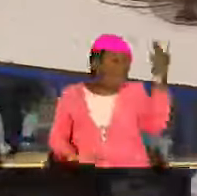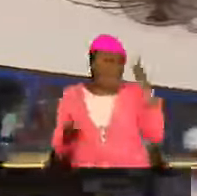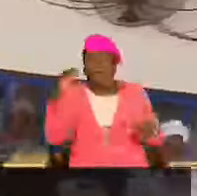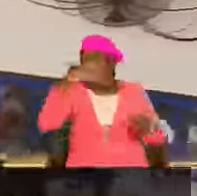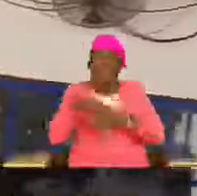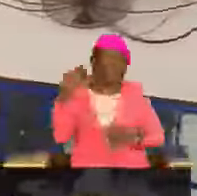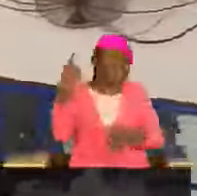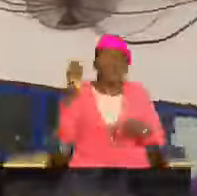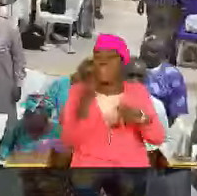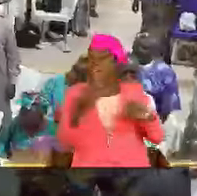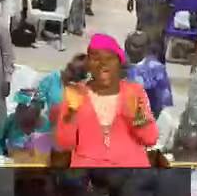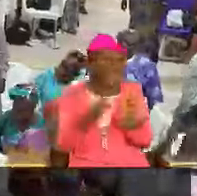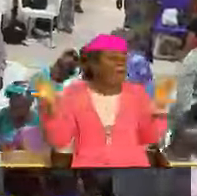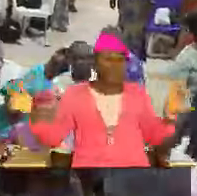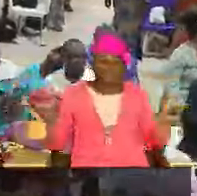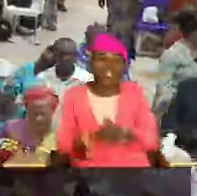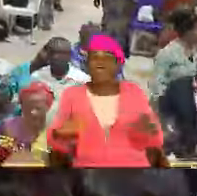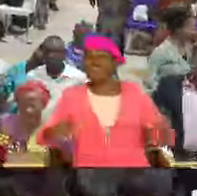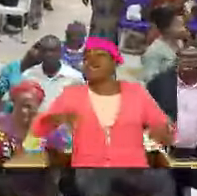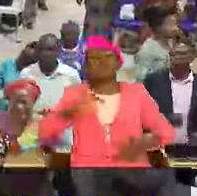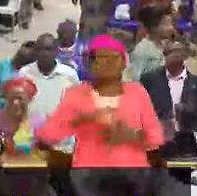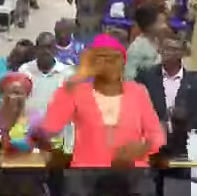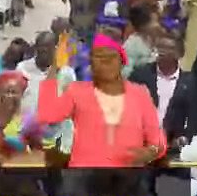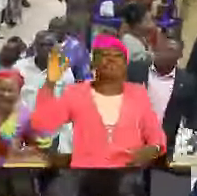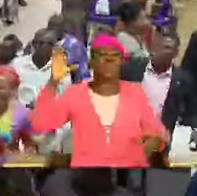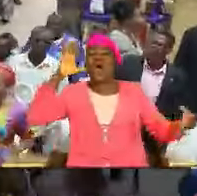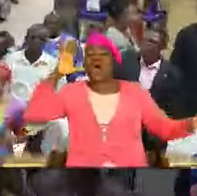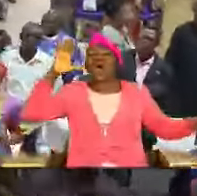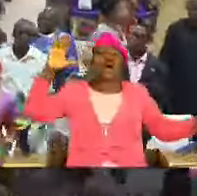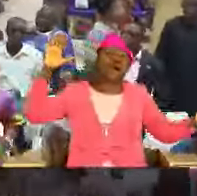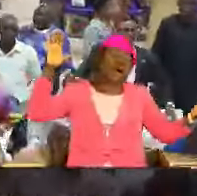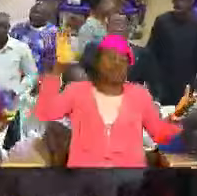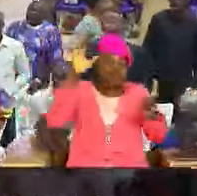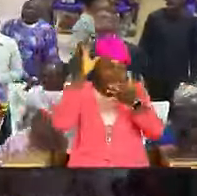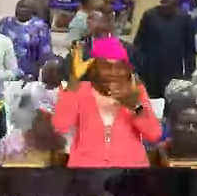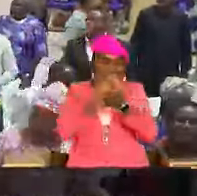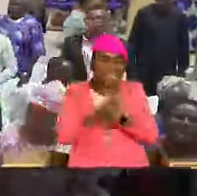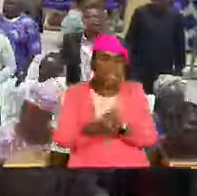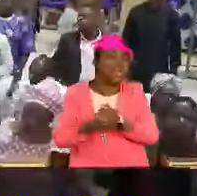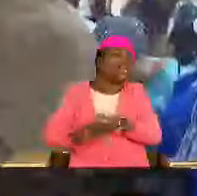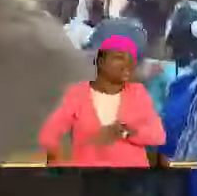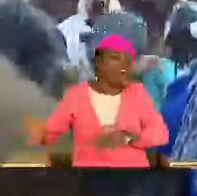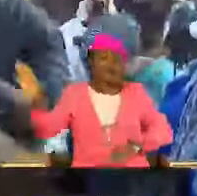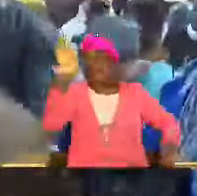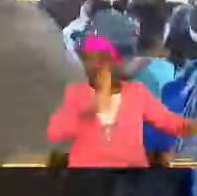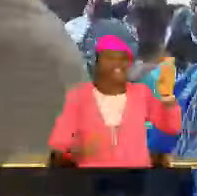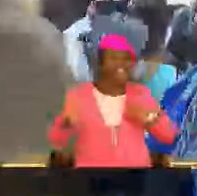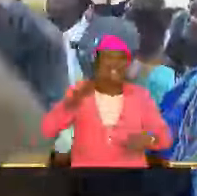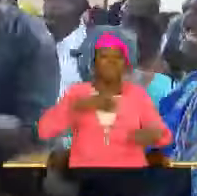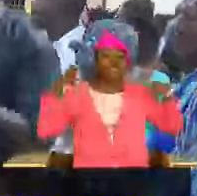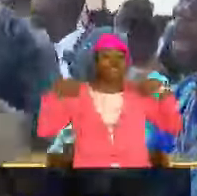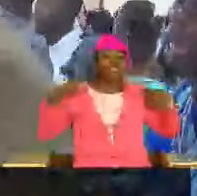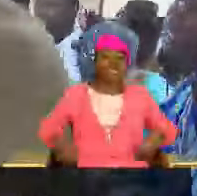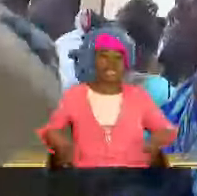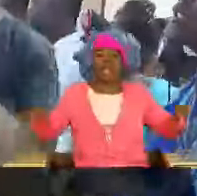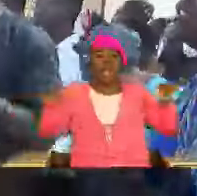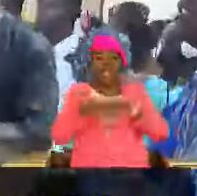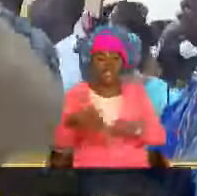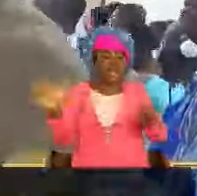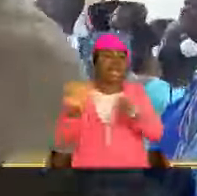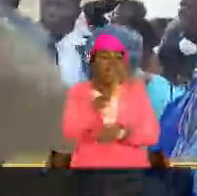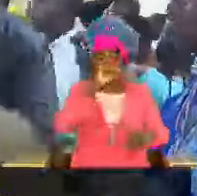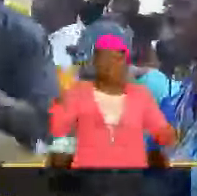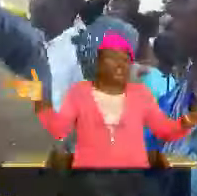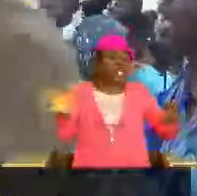of Jesus die by fire die by fire die by fire die by fire thank